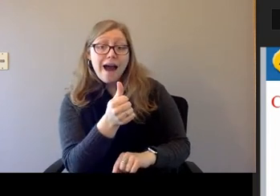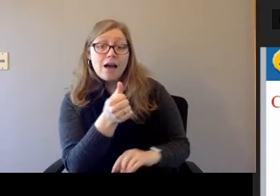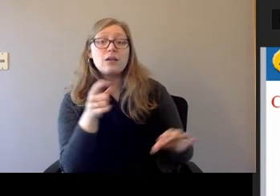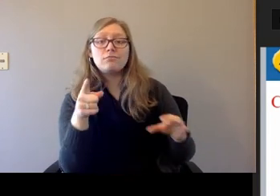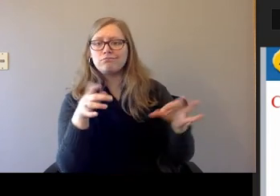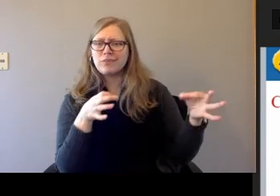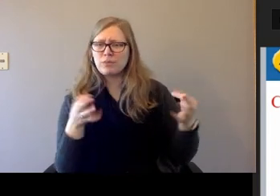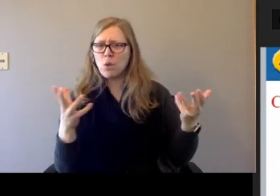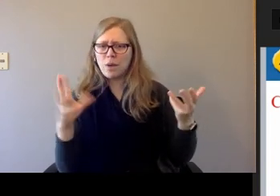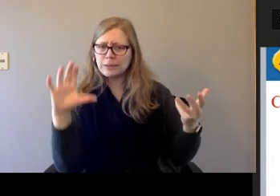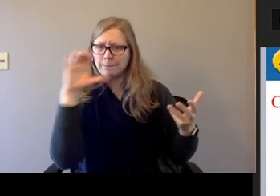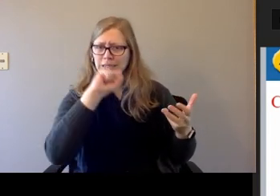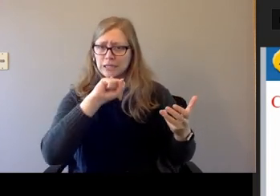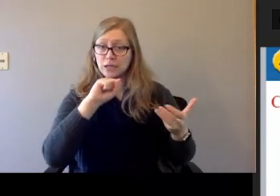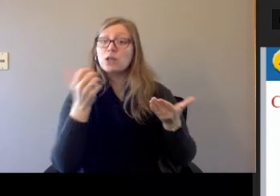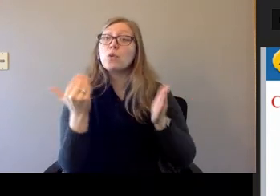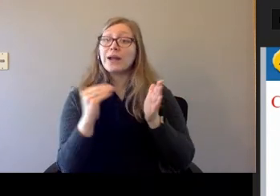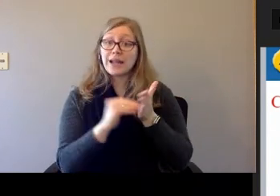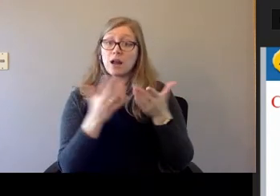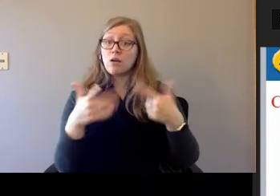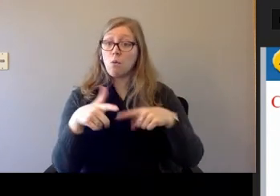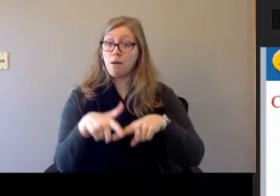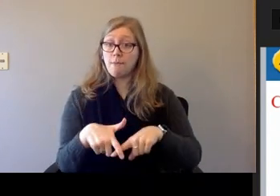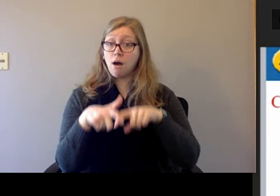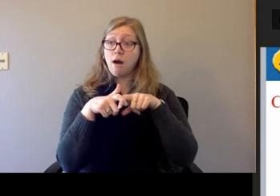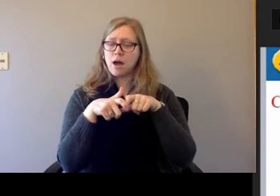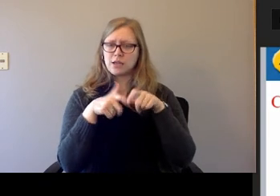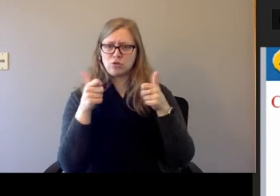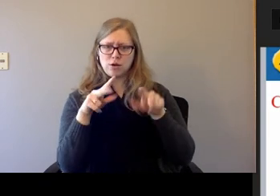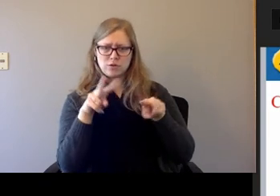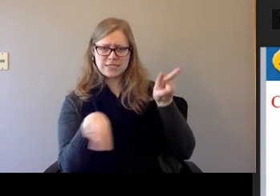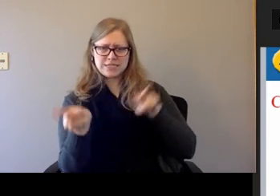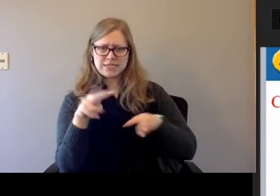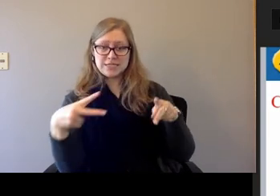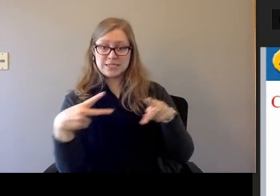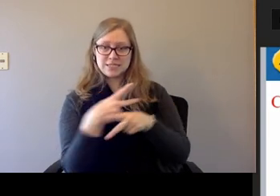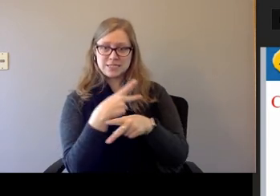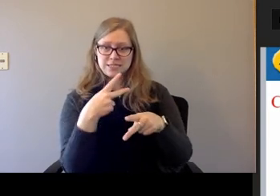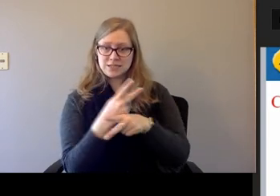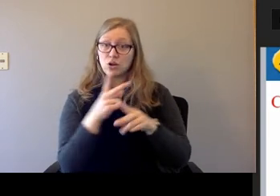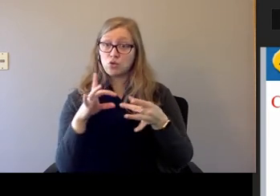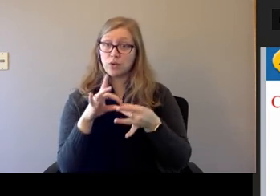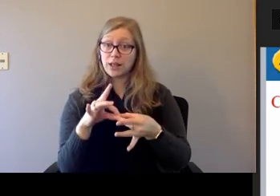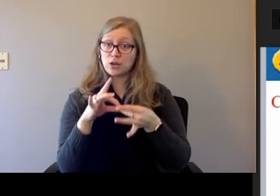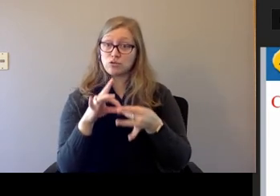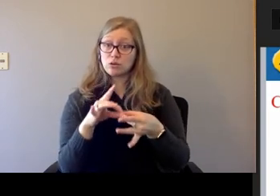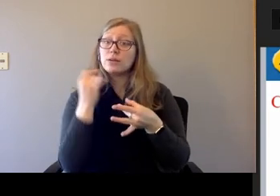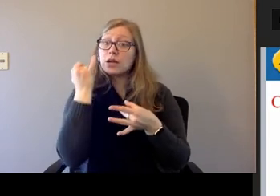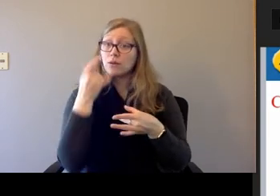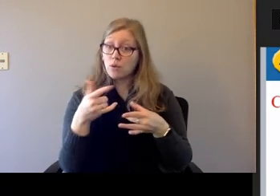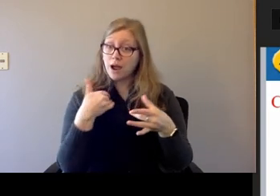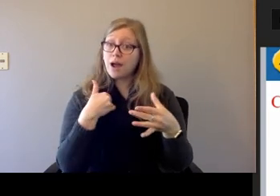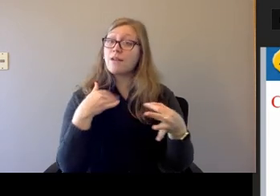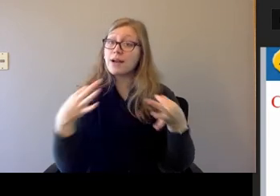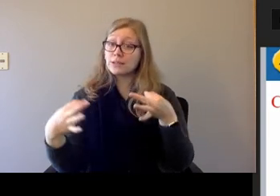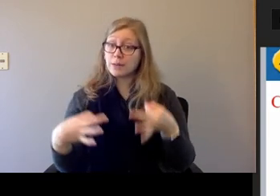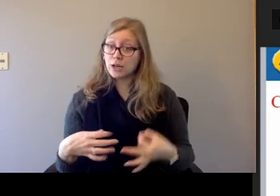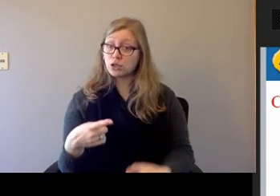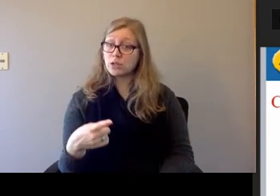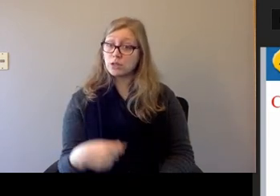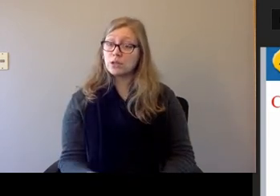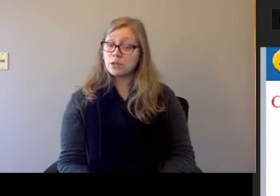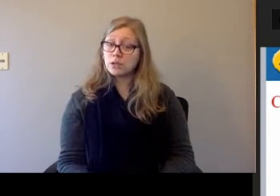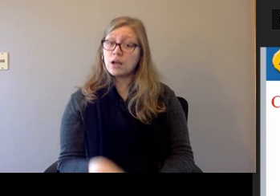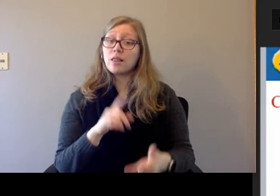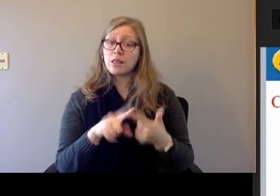video again and see if you can think about the relationships here and if you have an explanation. And then I'm going to